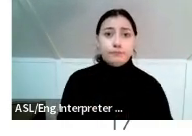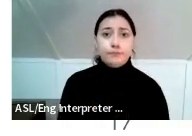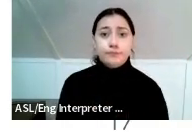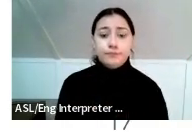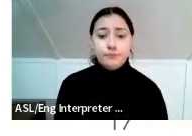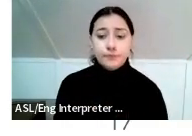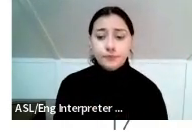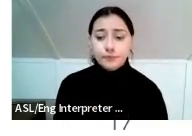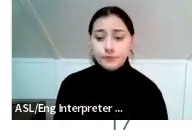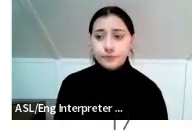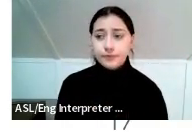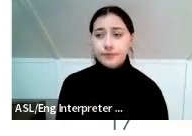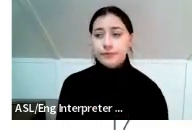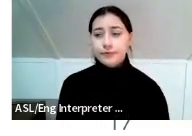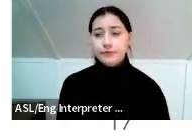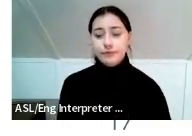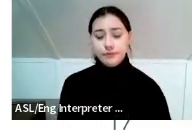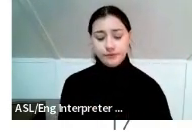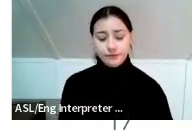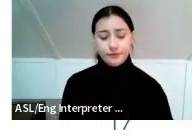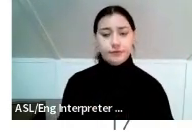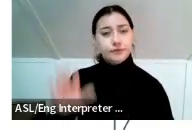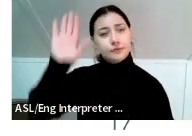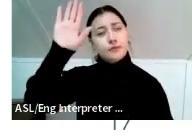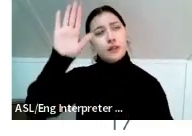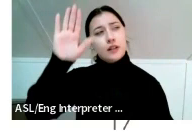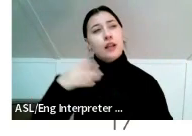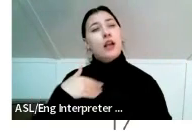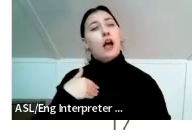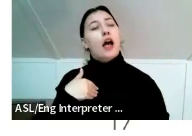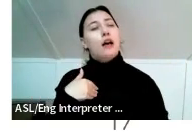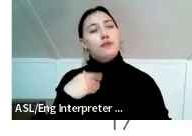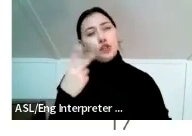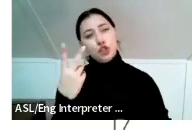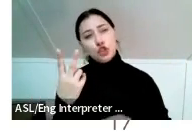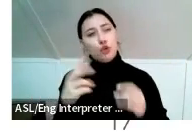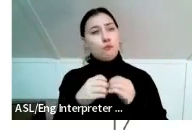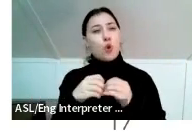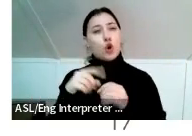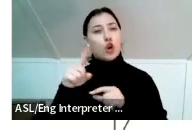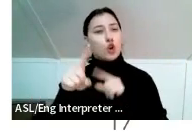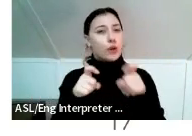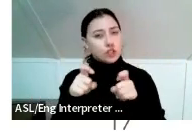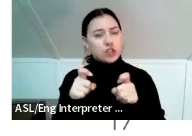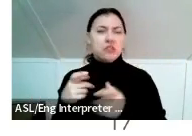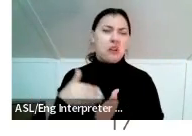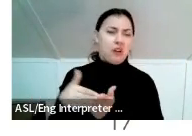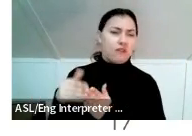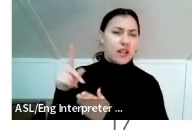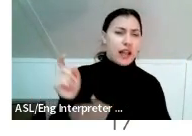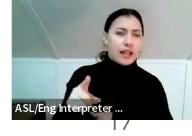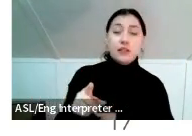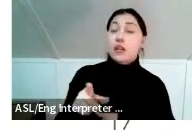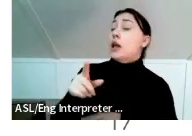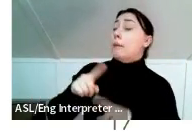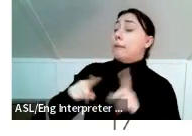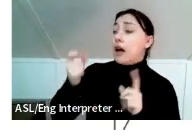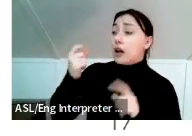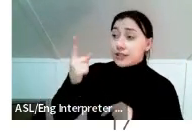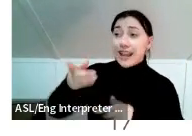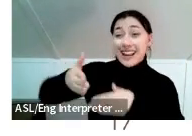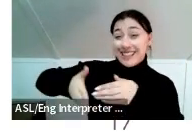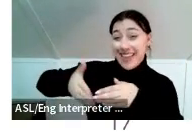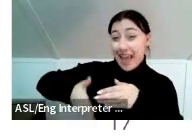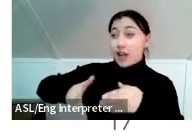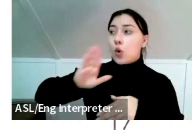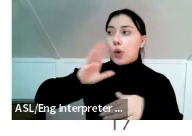So I'm just going to ask, put up two more frequently asked questions. Yeah. And then again, we will also have a question period at the end. So if we didn't answer your questions about